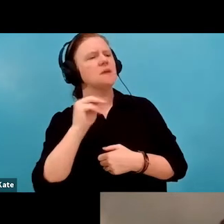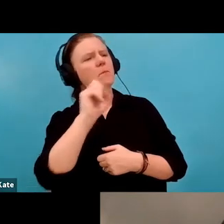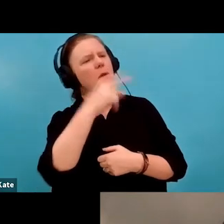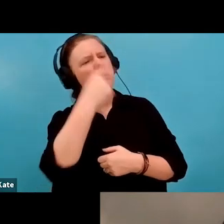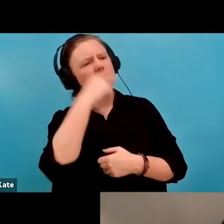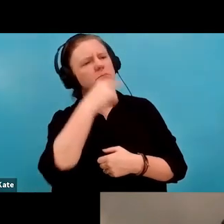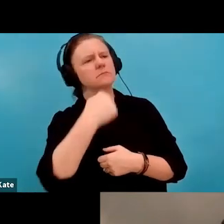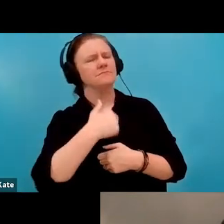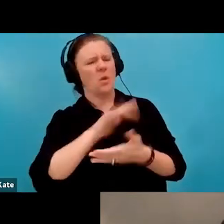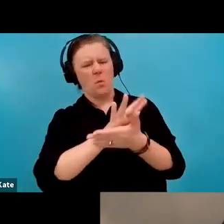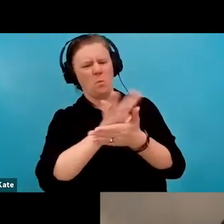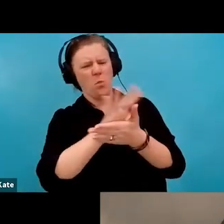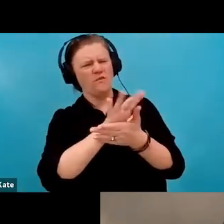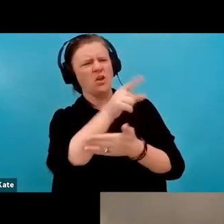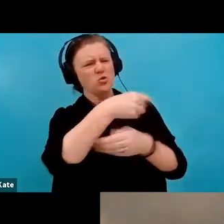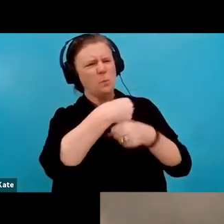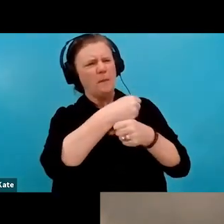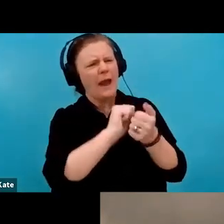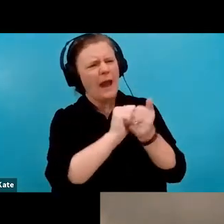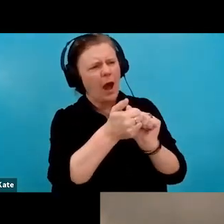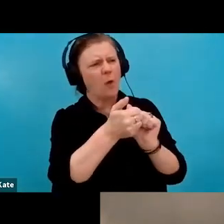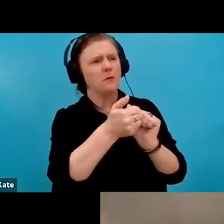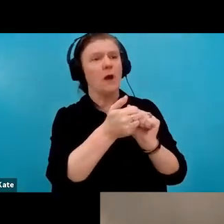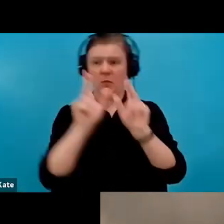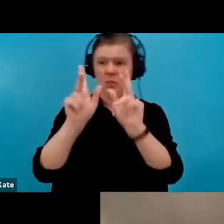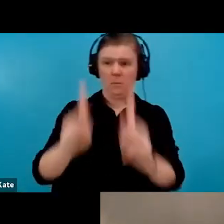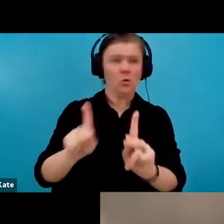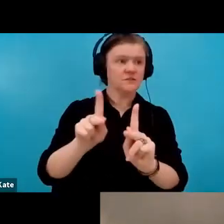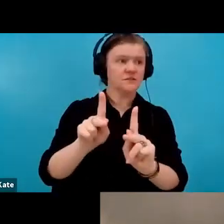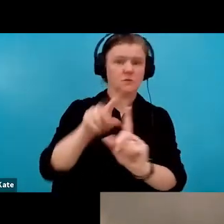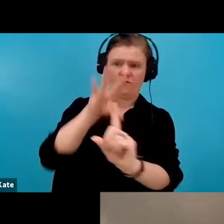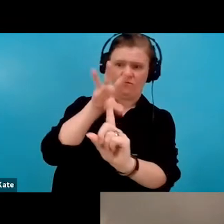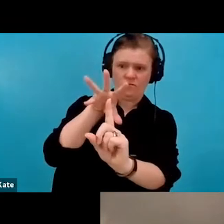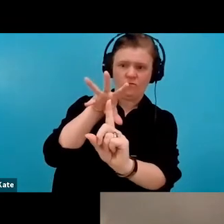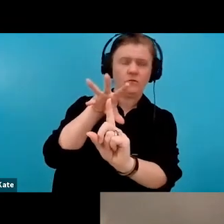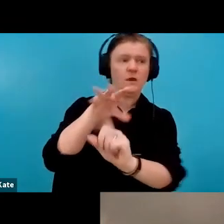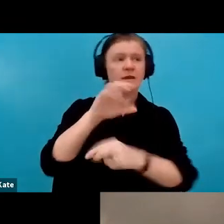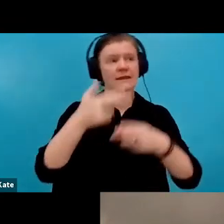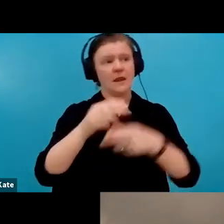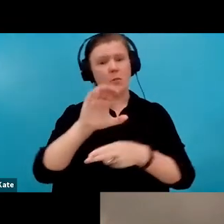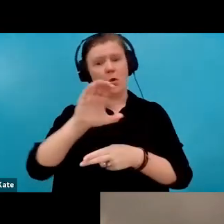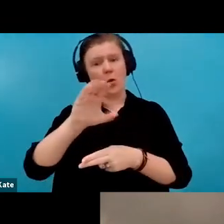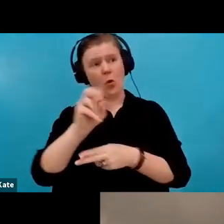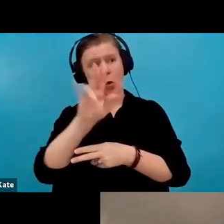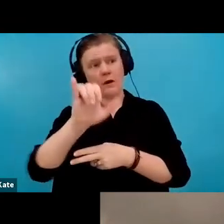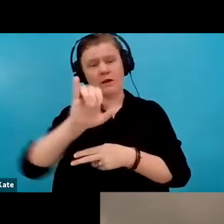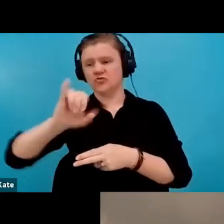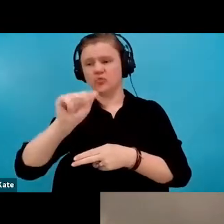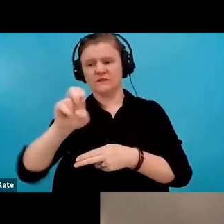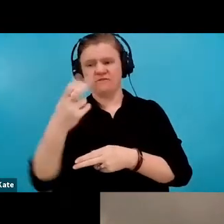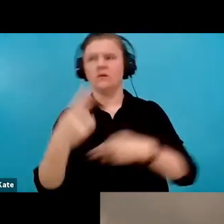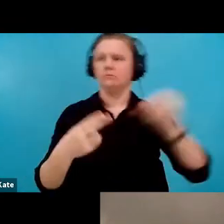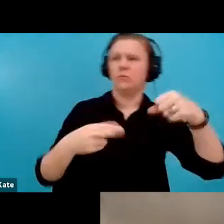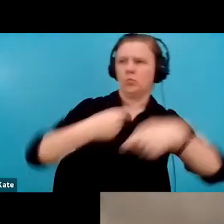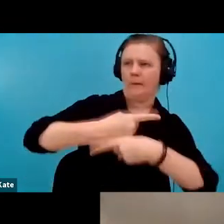So the subject in the film is Corey Joseph, I think that's correct? Correct. And tell us